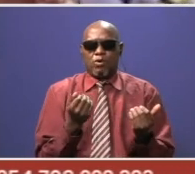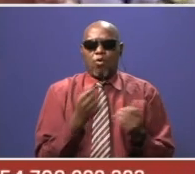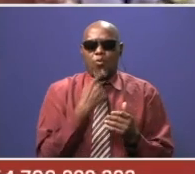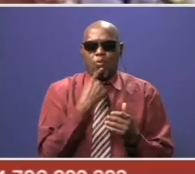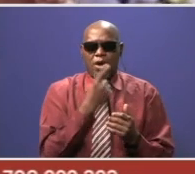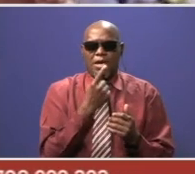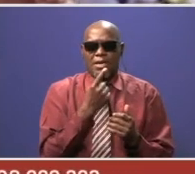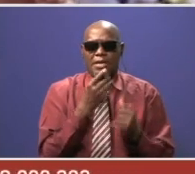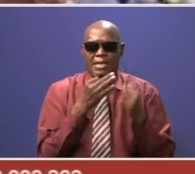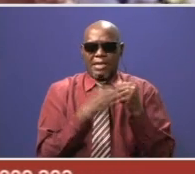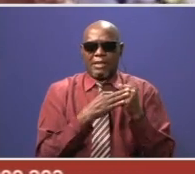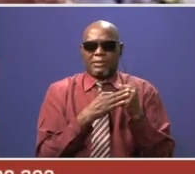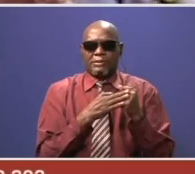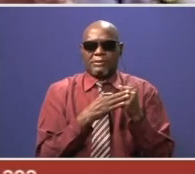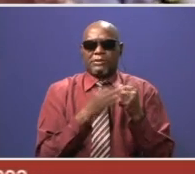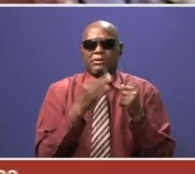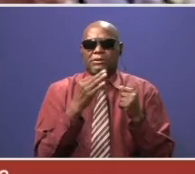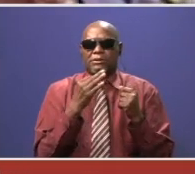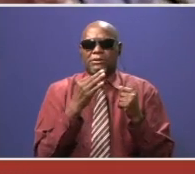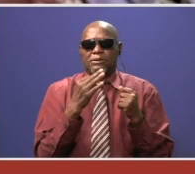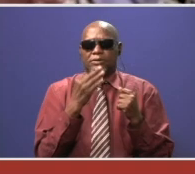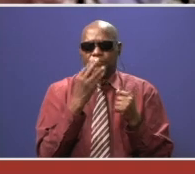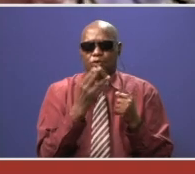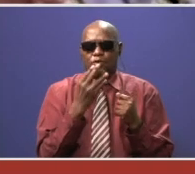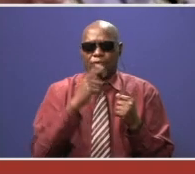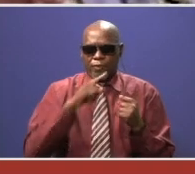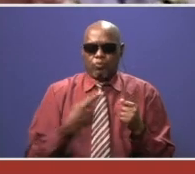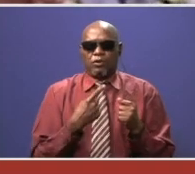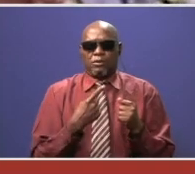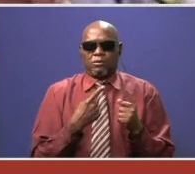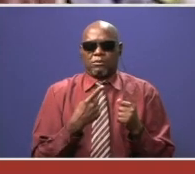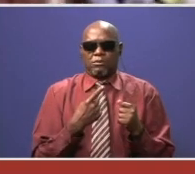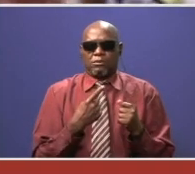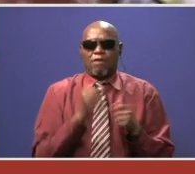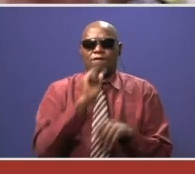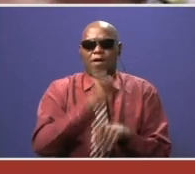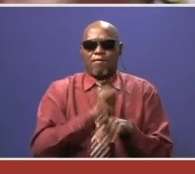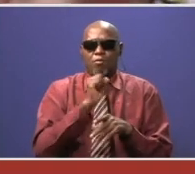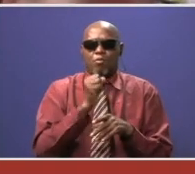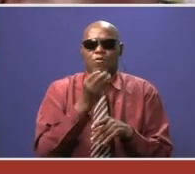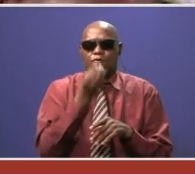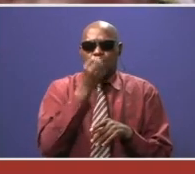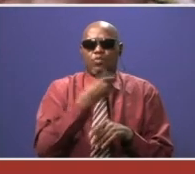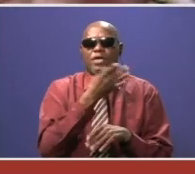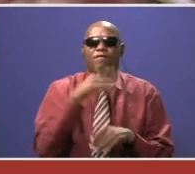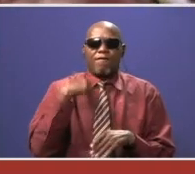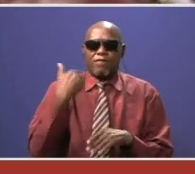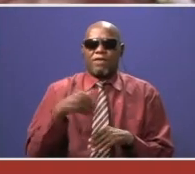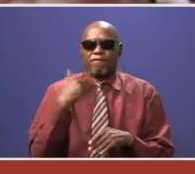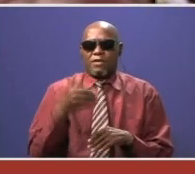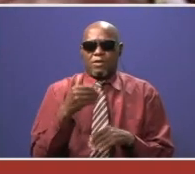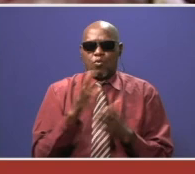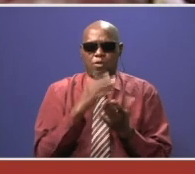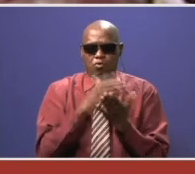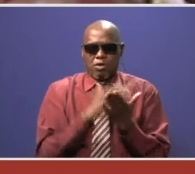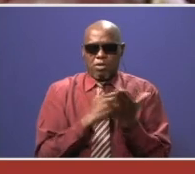1184 tunawalisha Nairobi kama county government every single day kwa shilingi 5 peke yake. Hao watoto na hiyo program ya